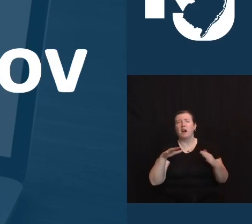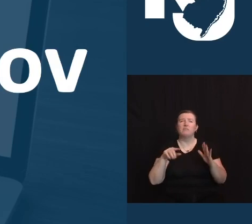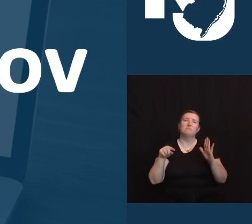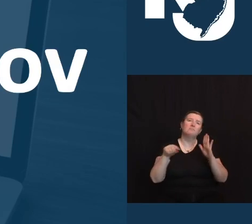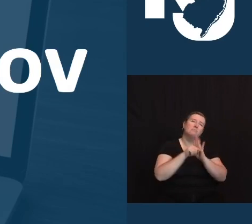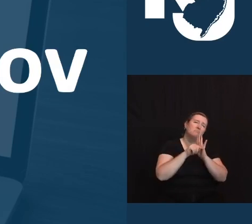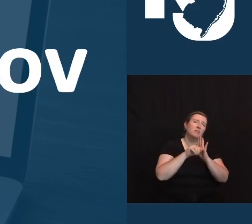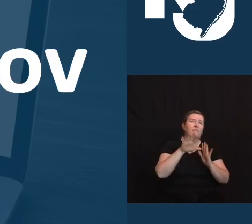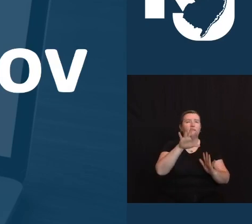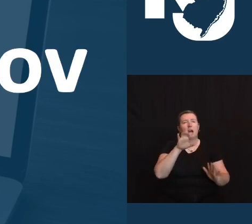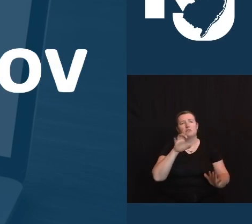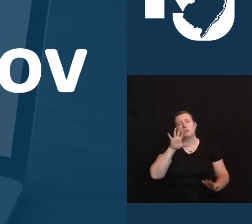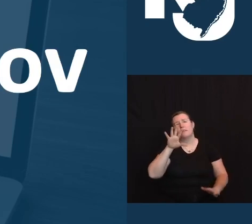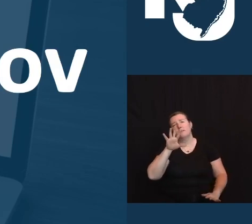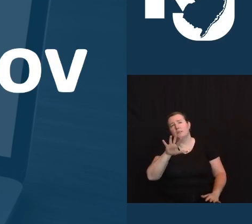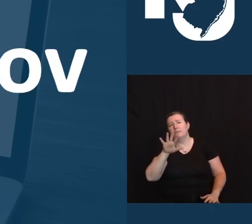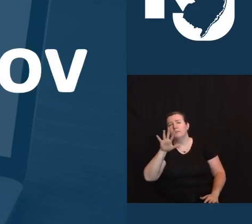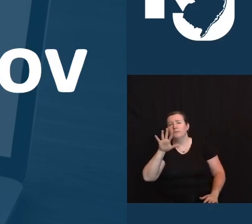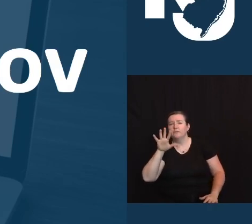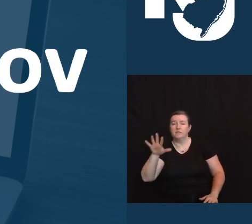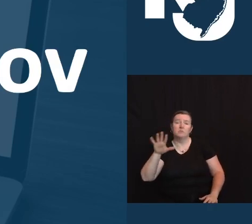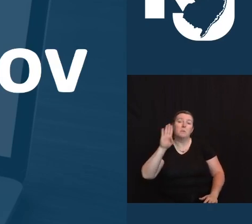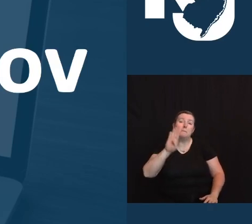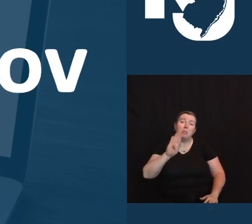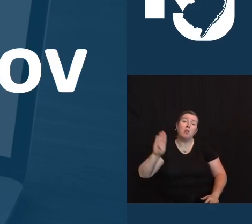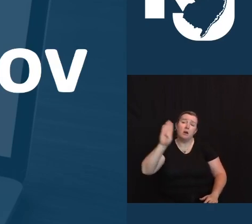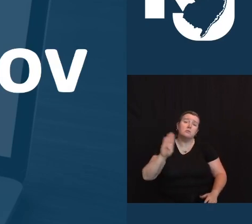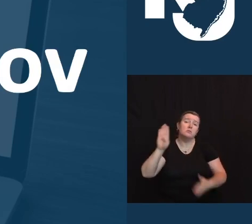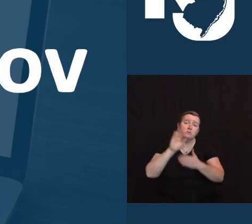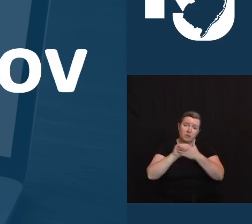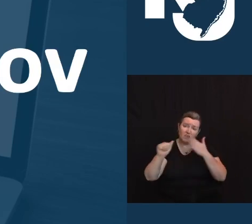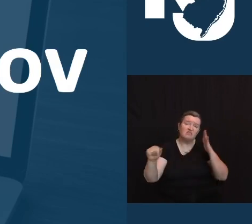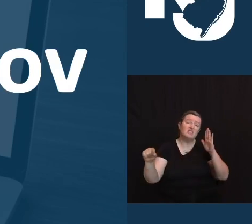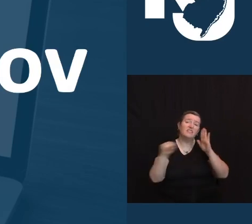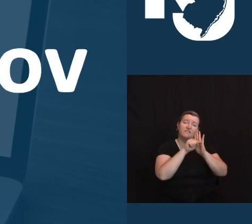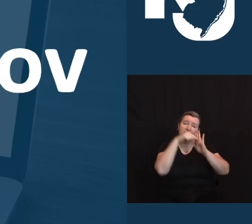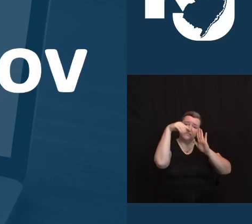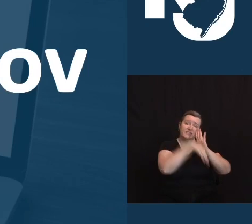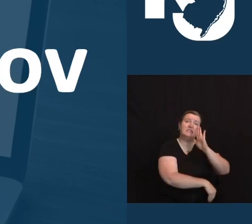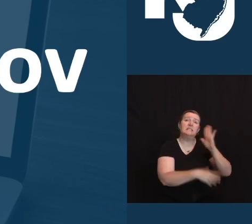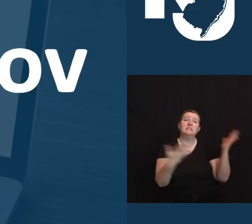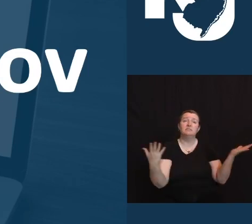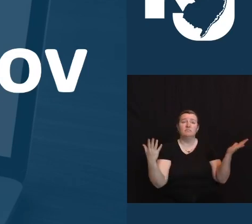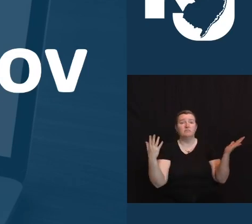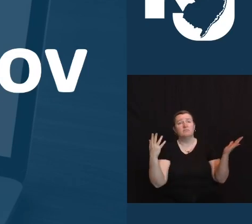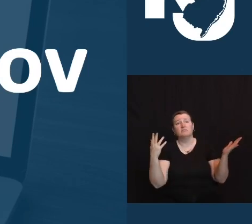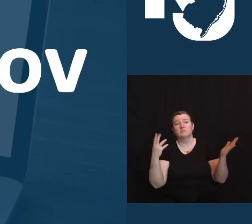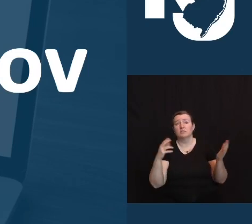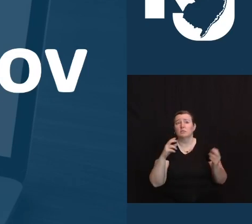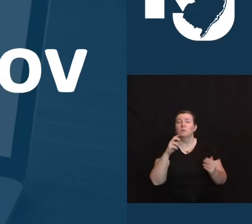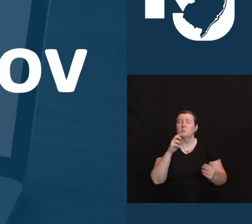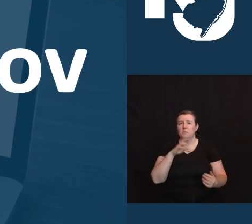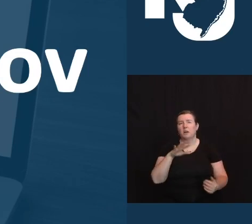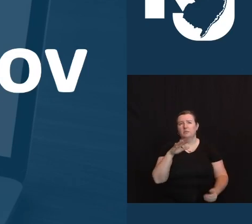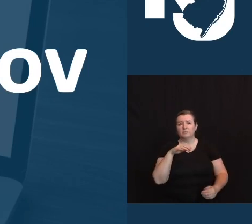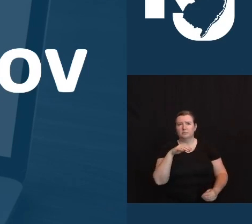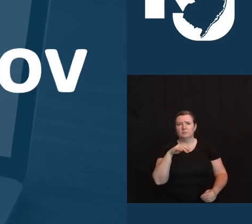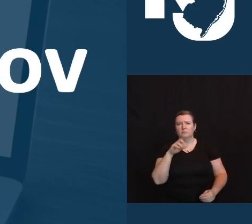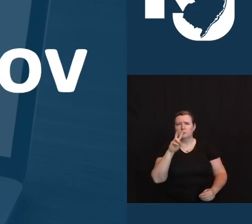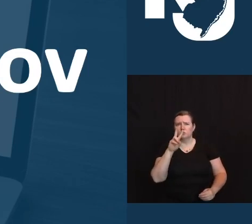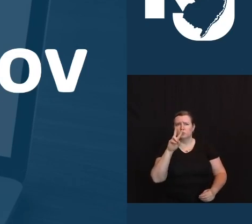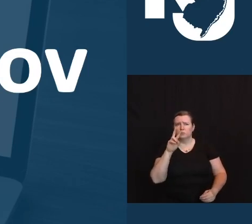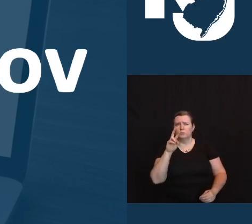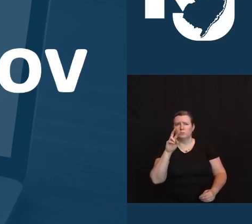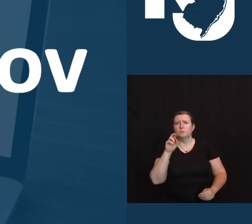$555 billion by fiscal year 2022. We have slashed